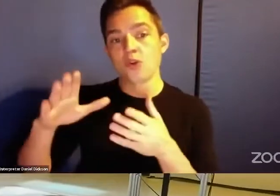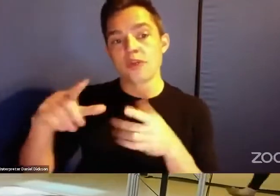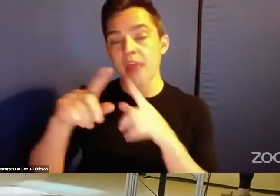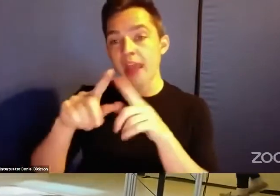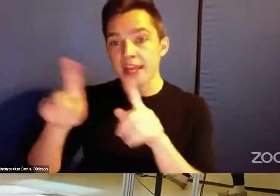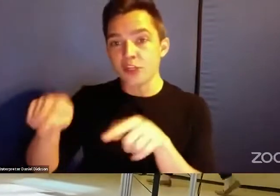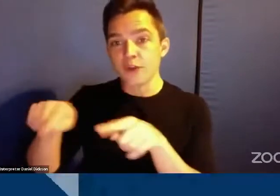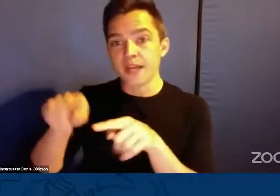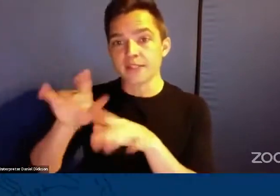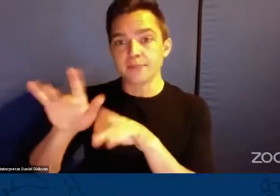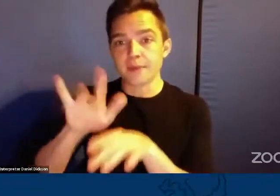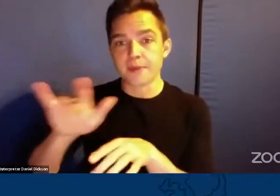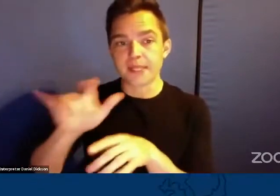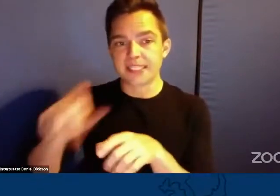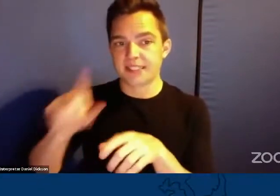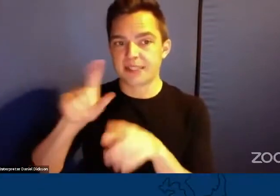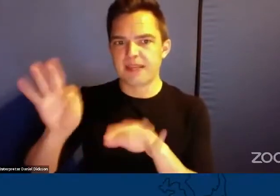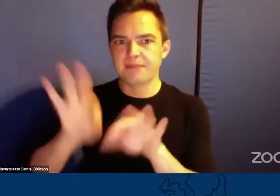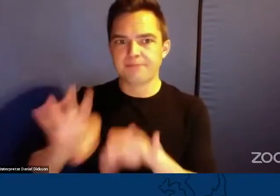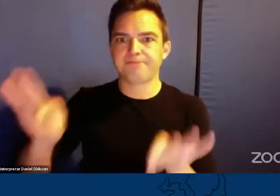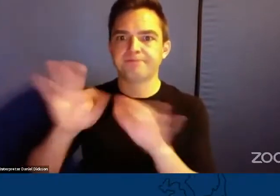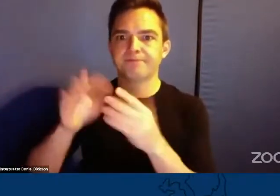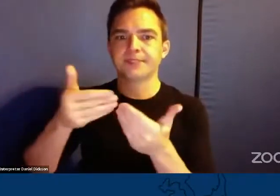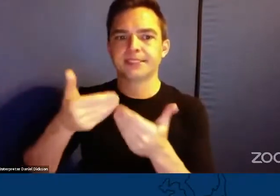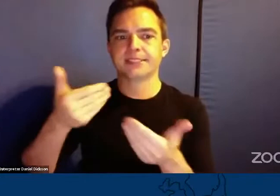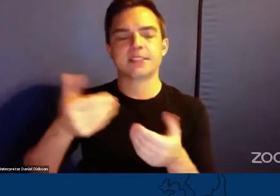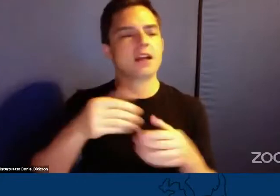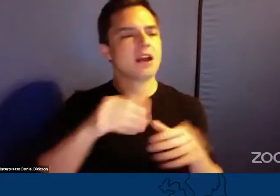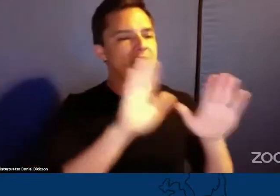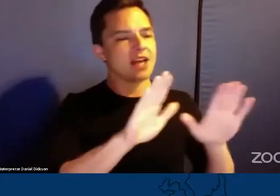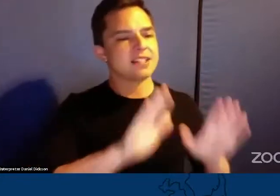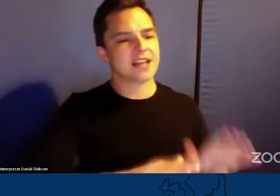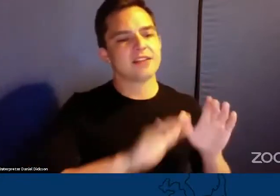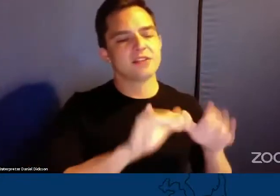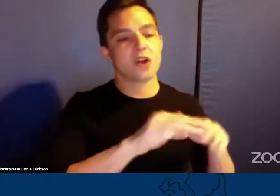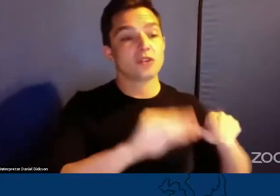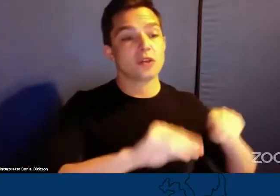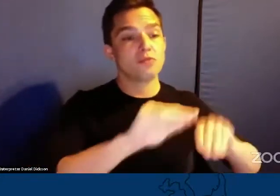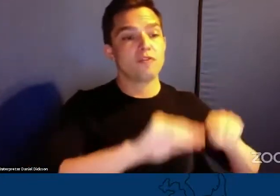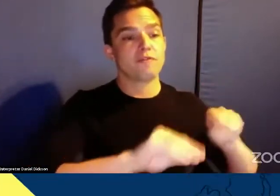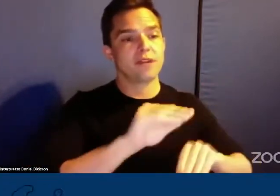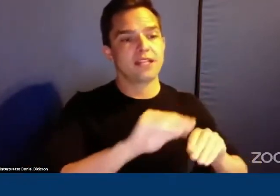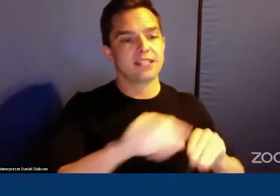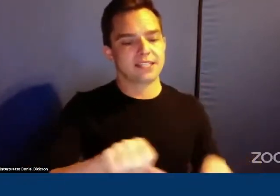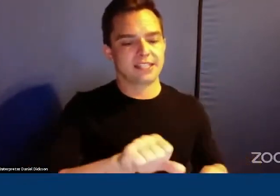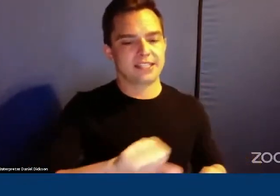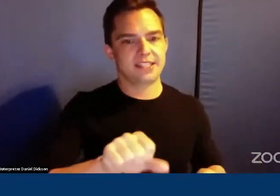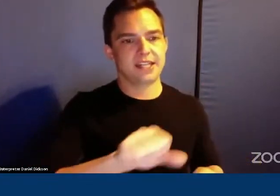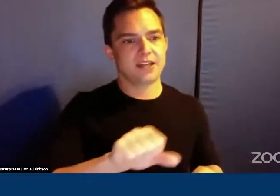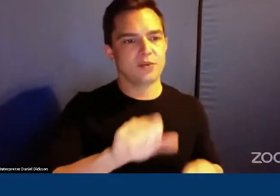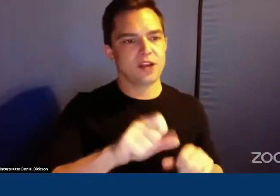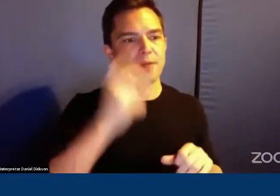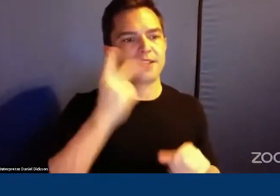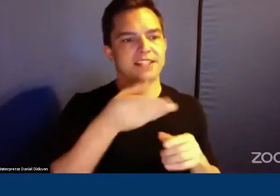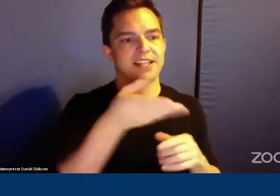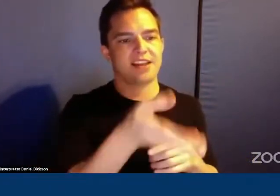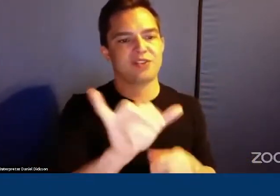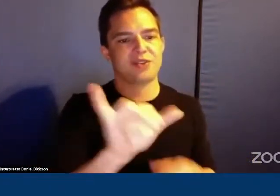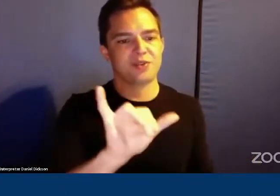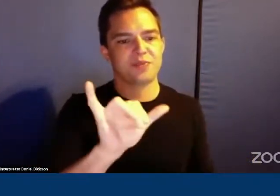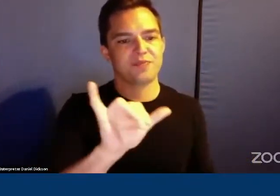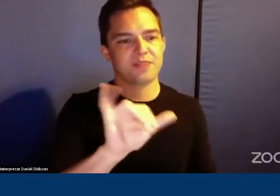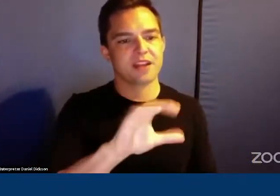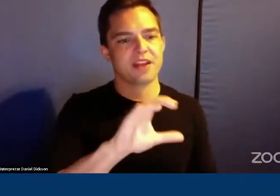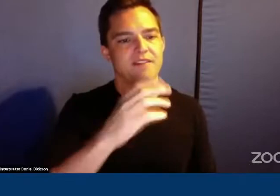fantastic shot, as well as the movement stick that we got to see there of Christian. Now the other Swiss team